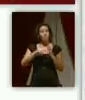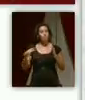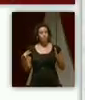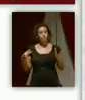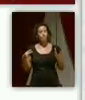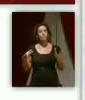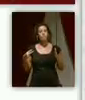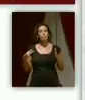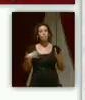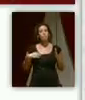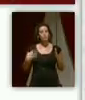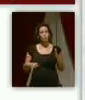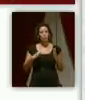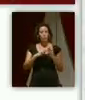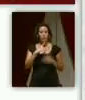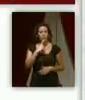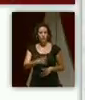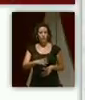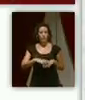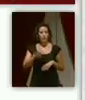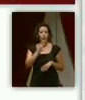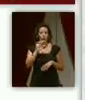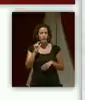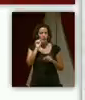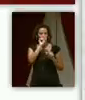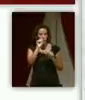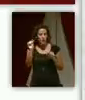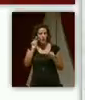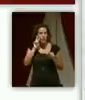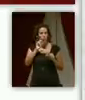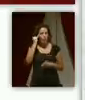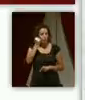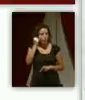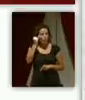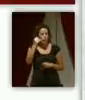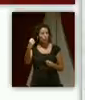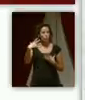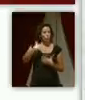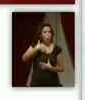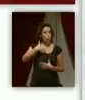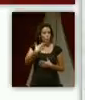in terms of technologies, they might have difficulties to read small